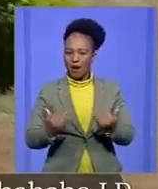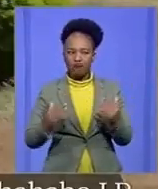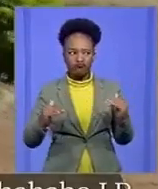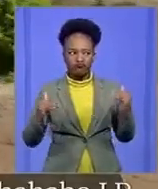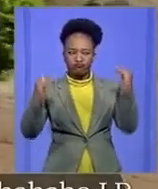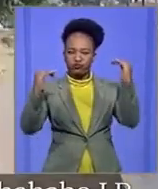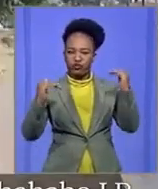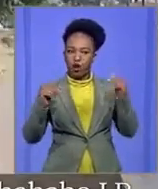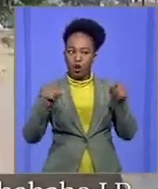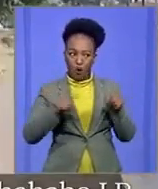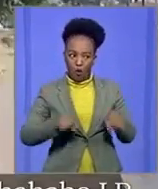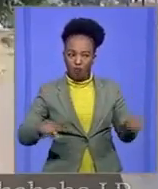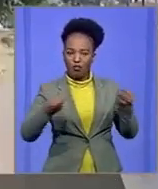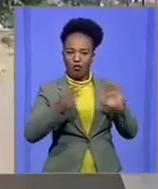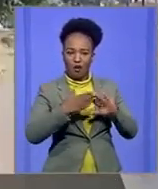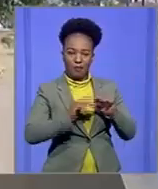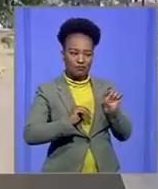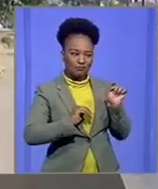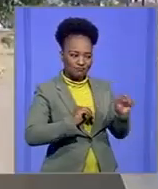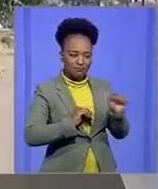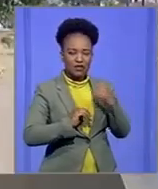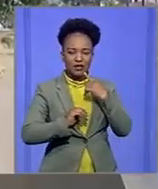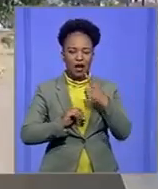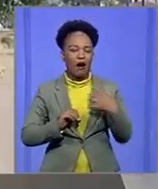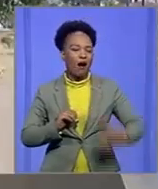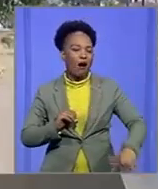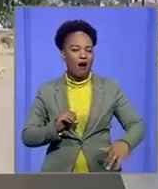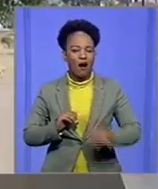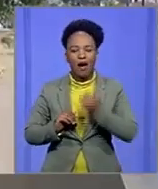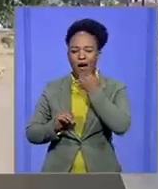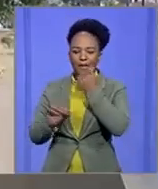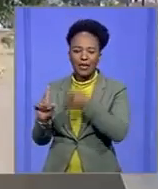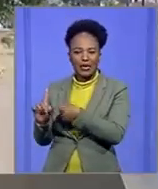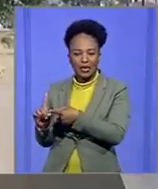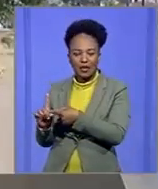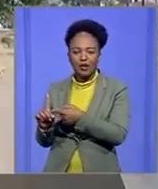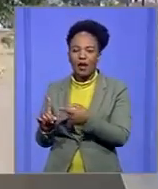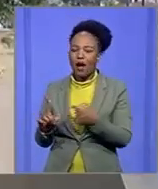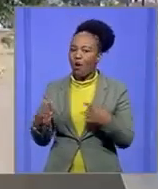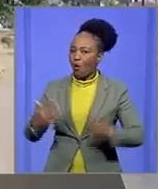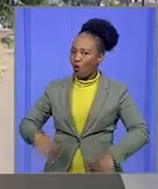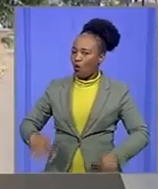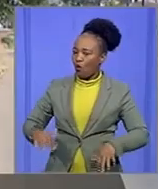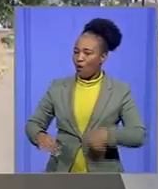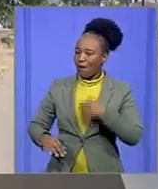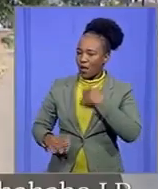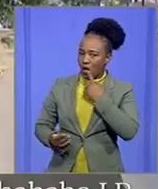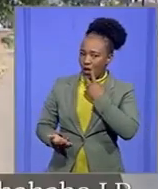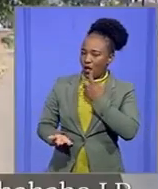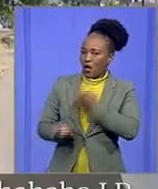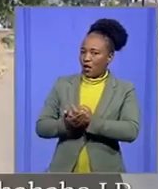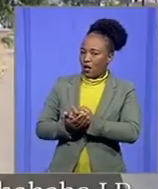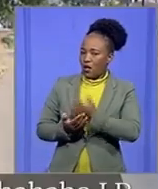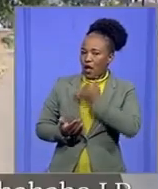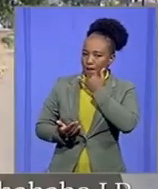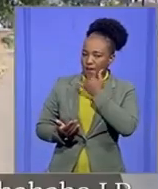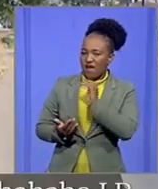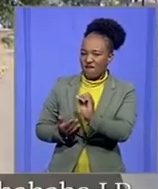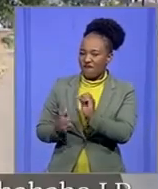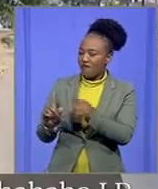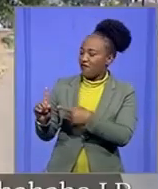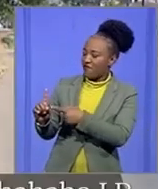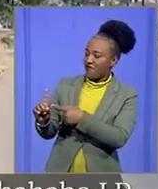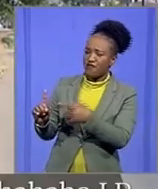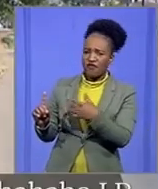ye ya mmino. I'm very impressed when we saw that Makhadzi, she came a long way. We've seen her growing with us